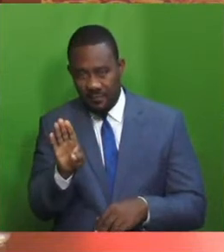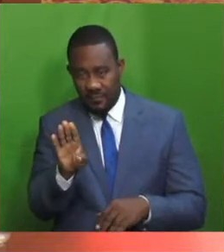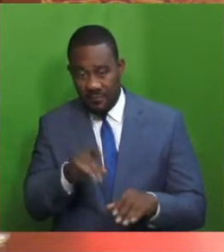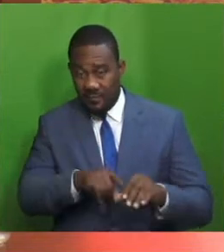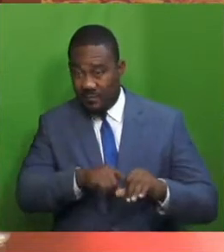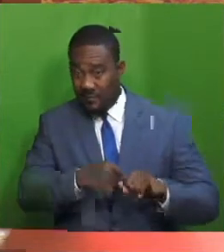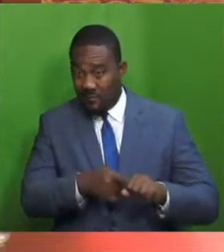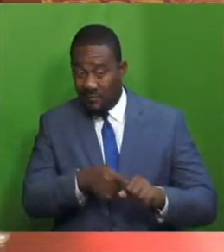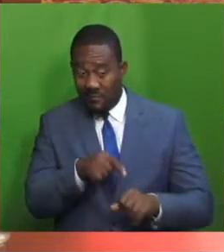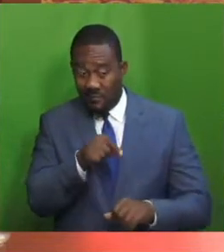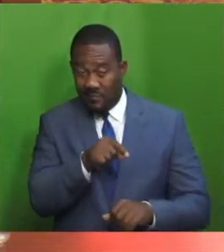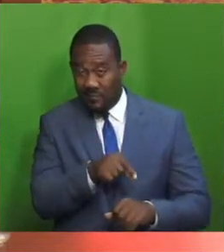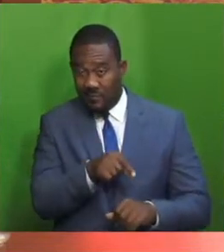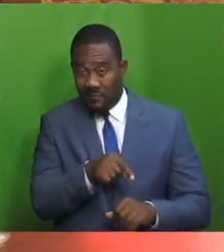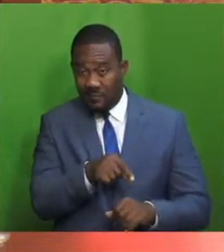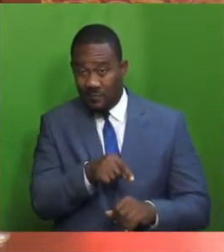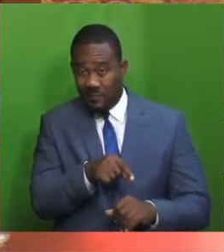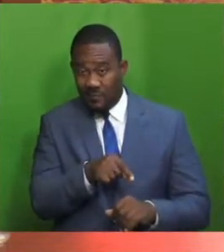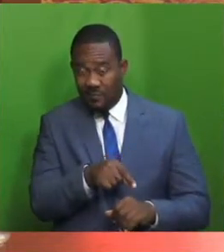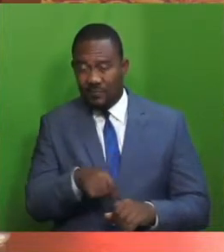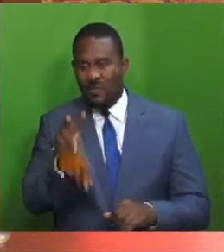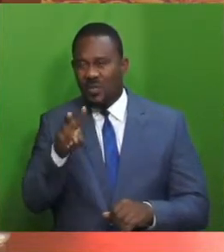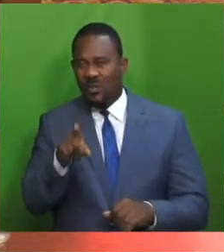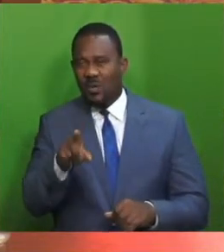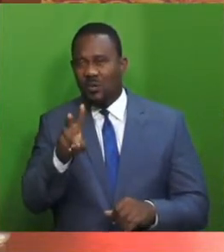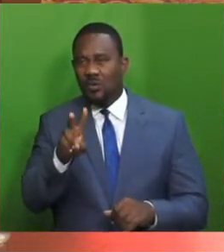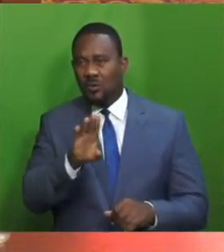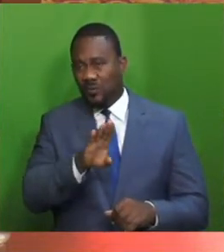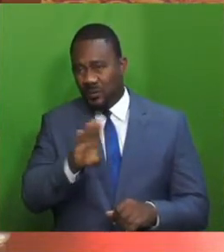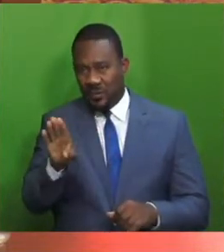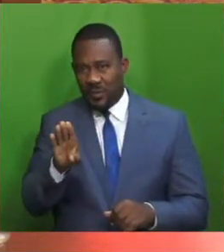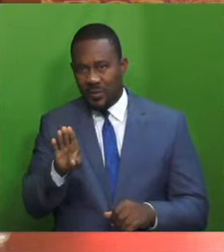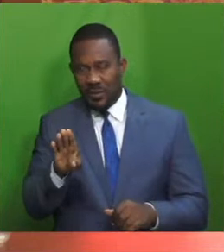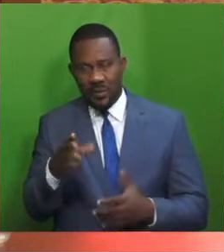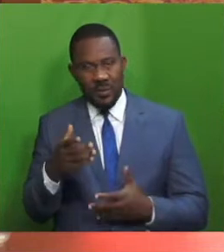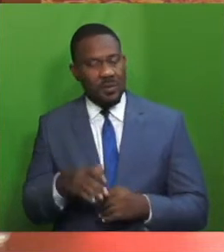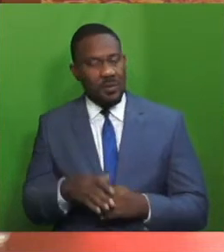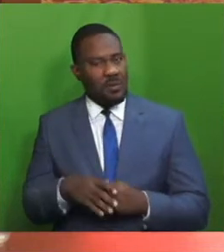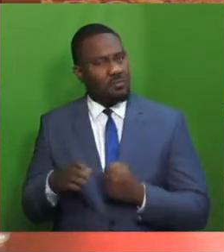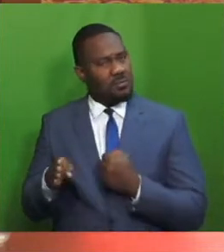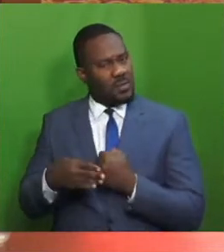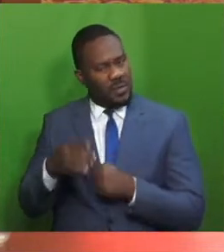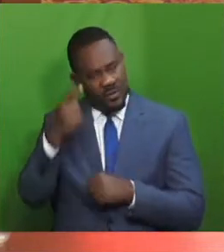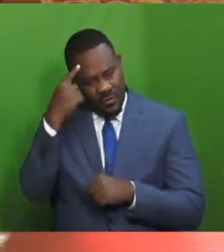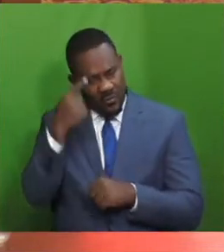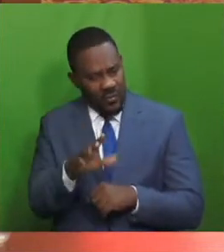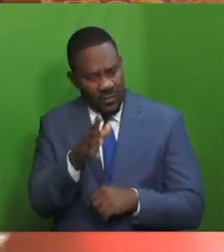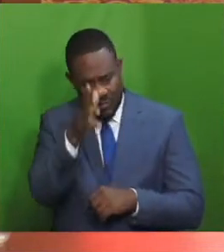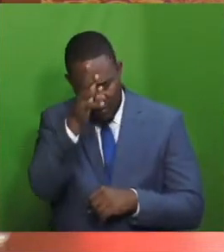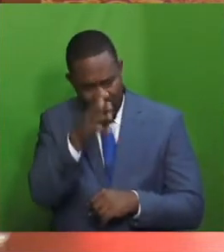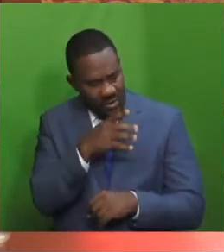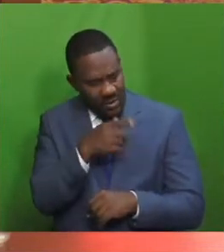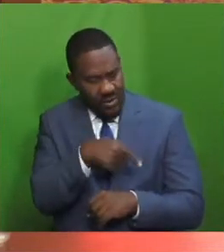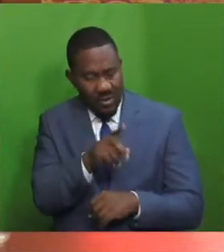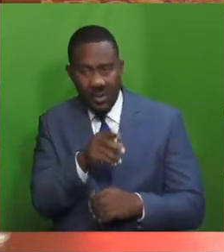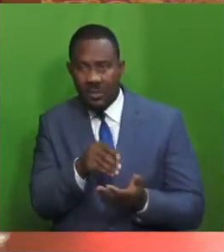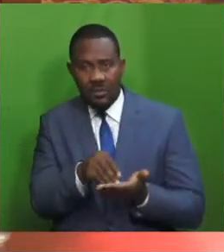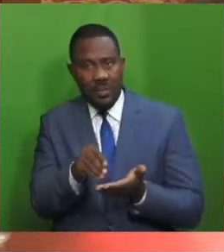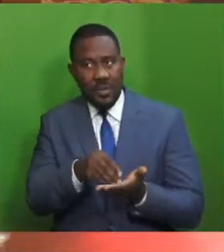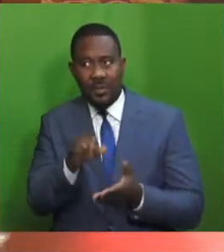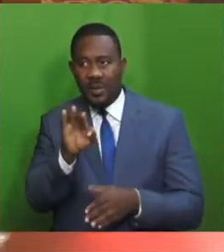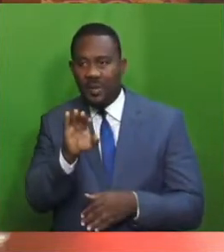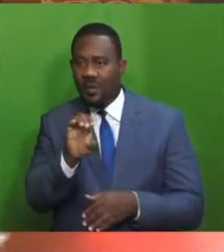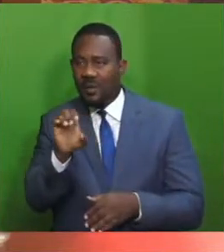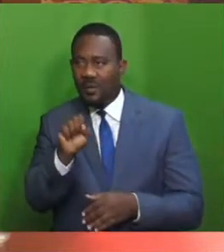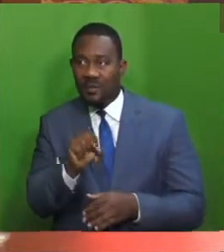which translated into 2.2 billion in savings for parents, guardians, and families. Mr. Speaker, this